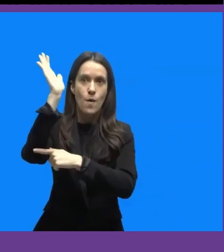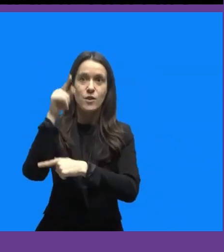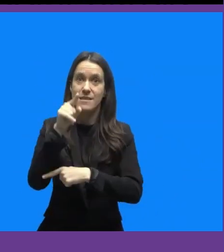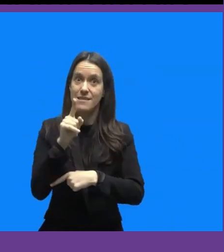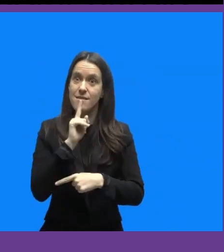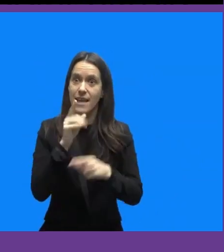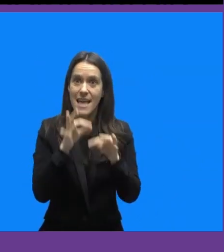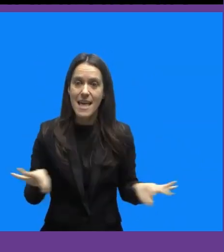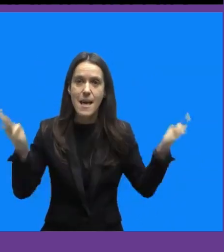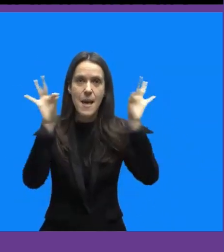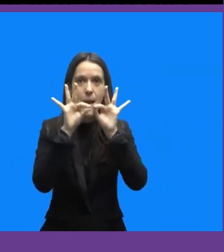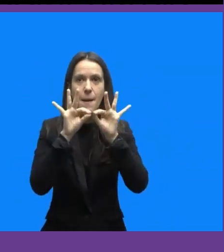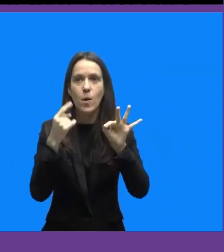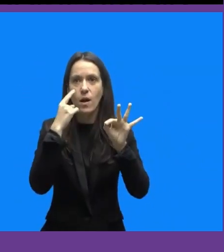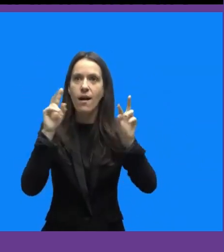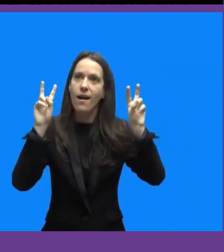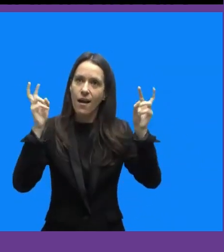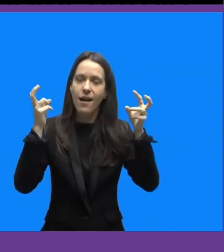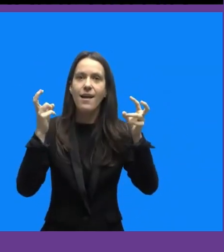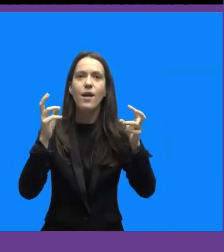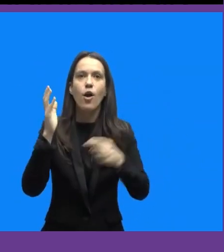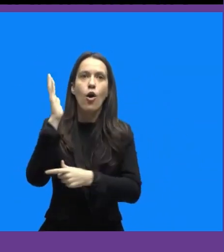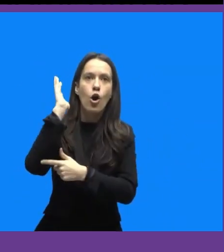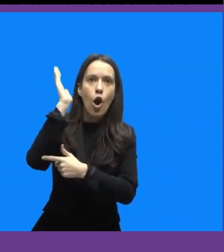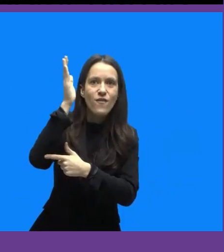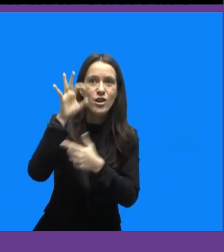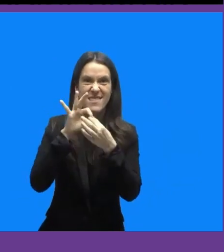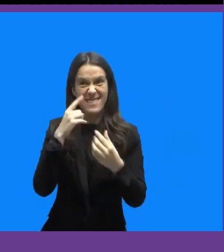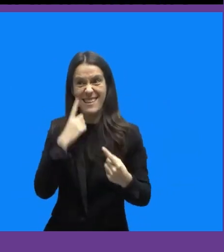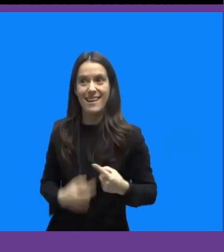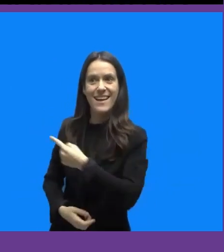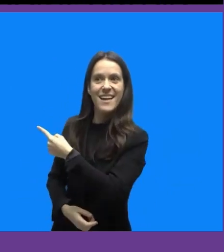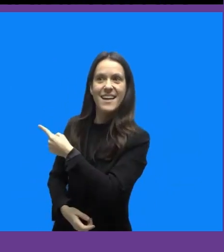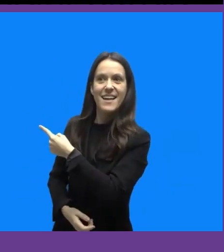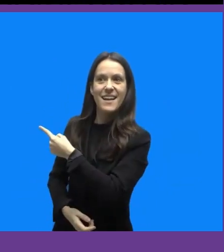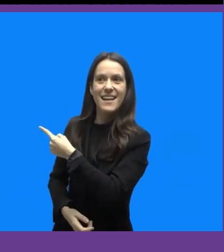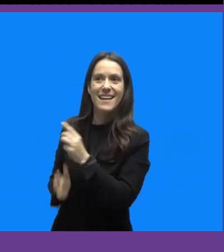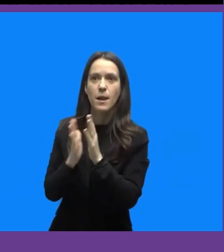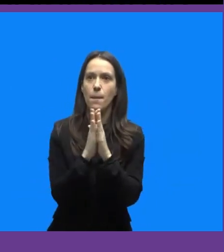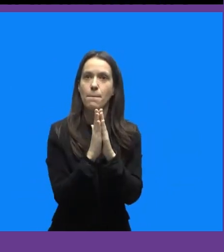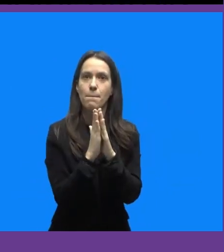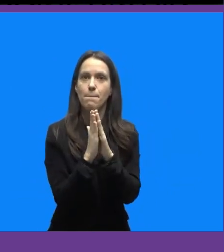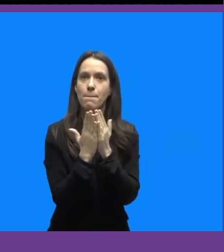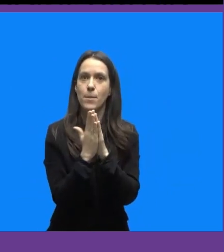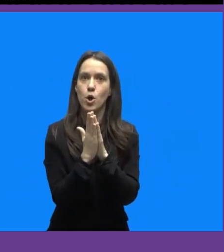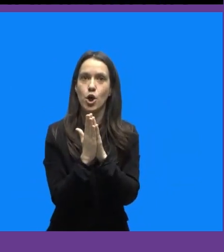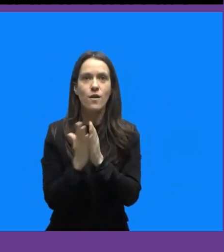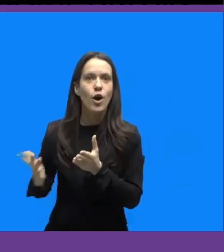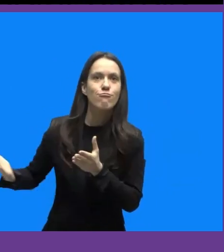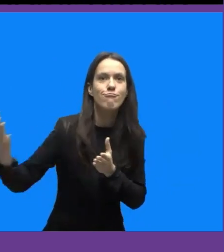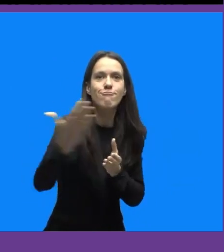phrase on putting the conference together. What you see on screen is the cover of the proceedings, which are a series